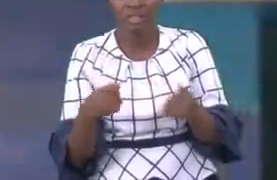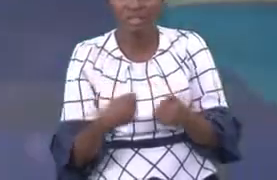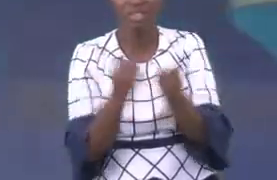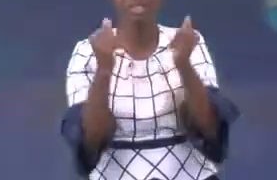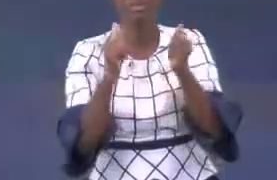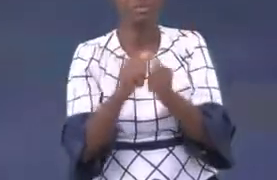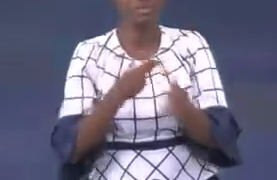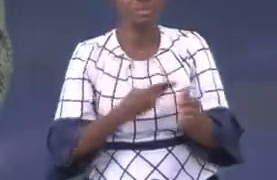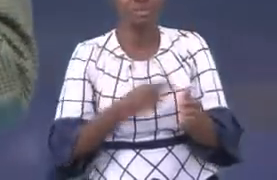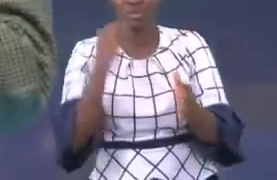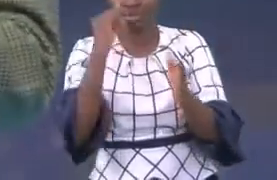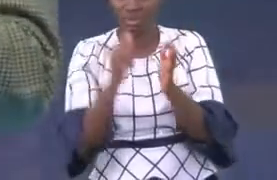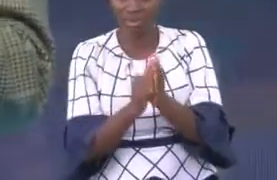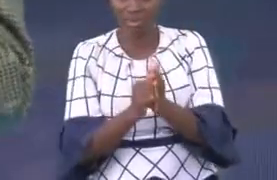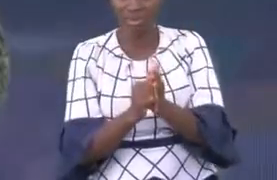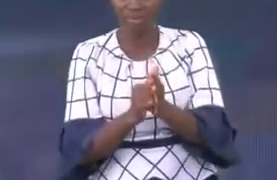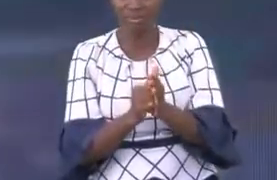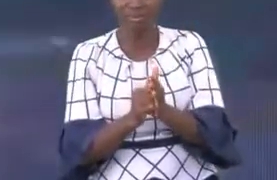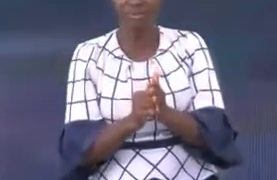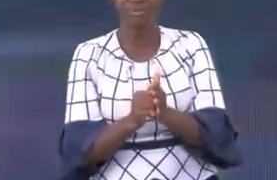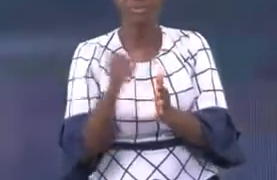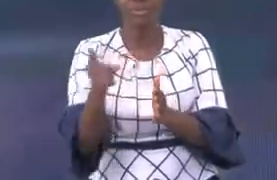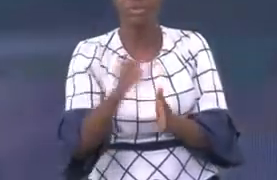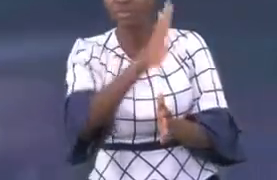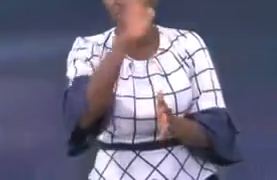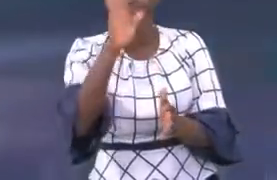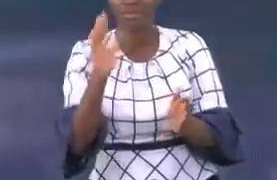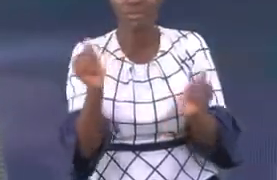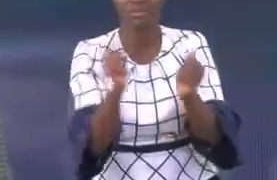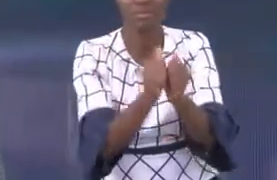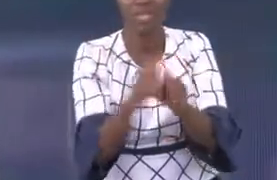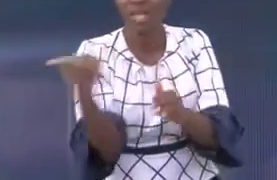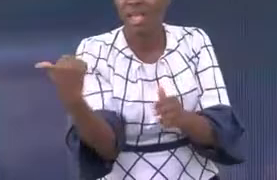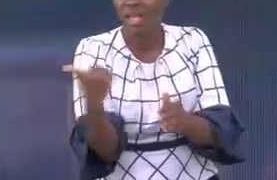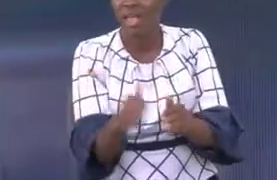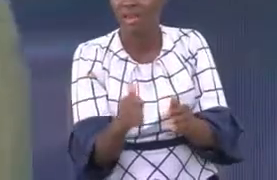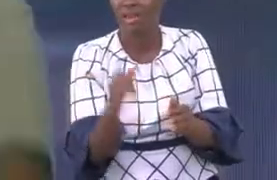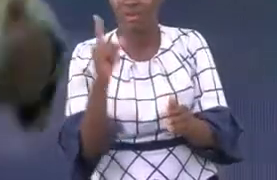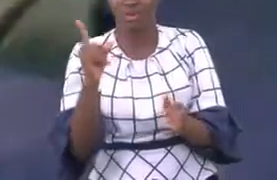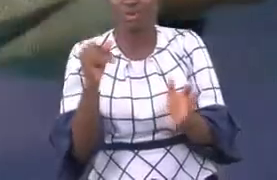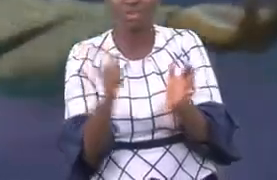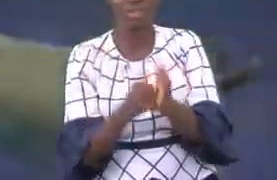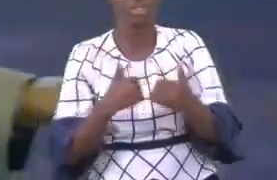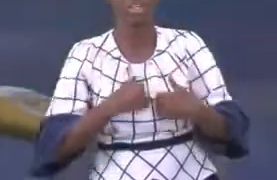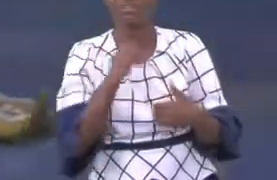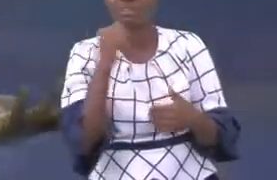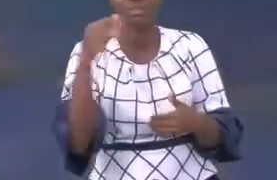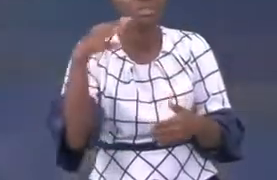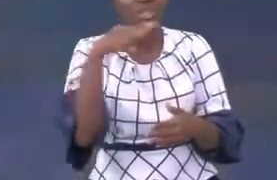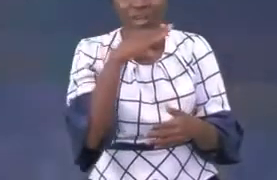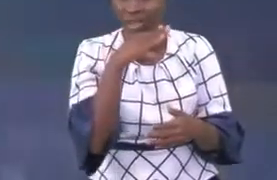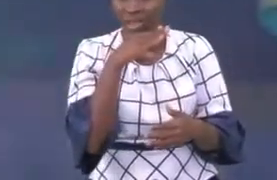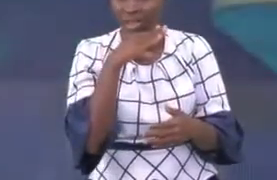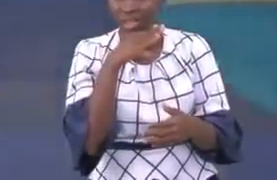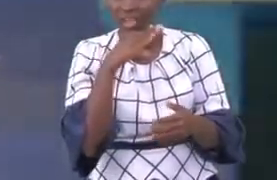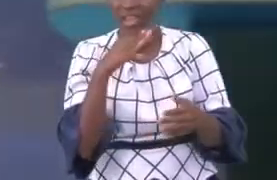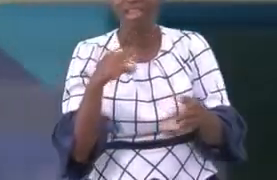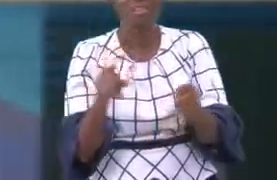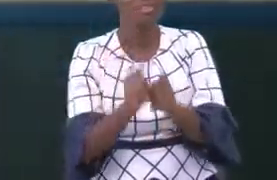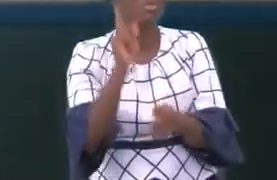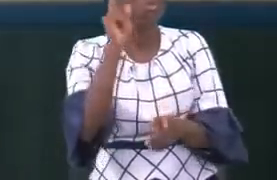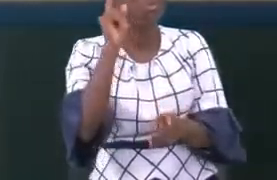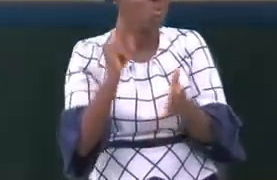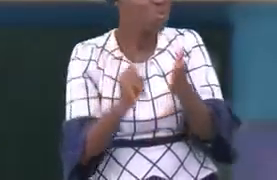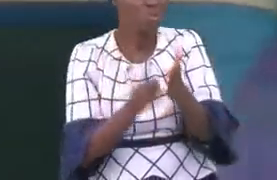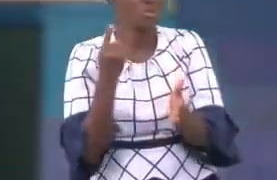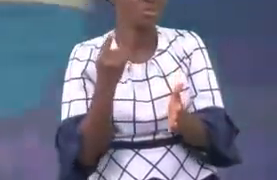that has not told a lie even once in life. And then when you come to God, many